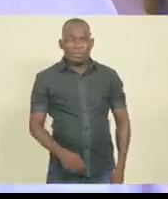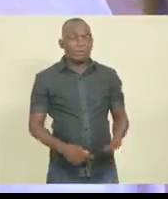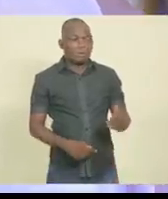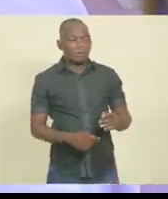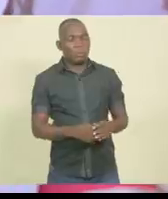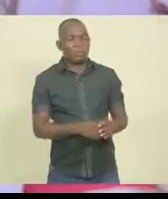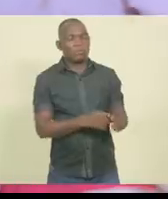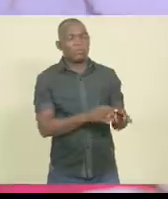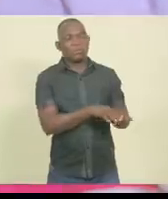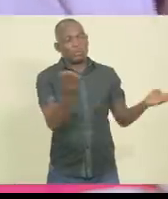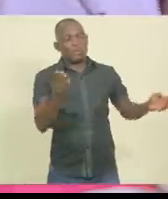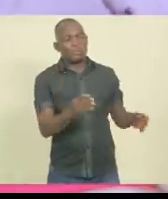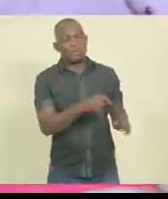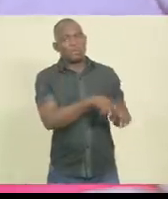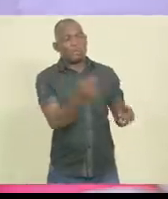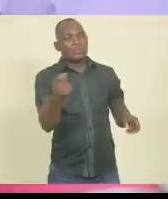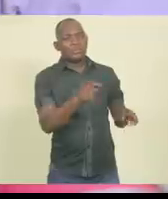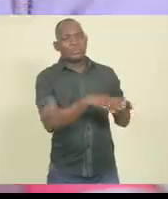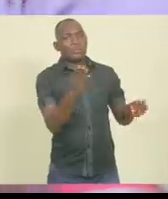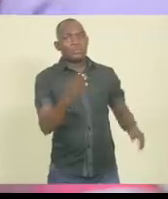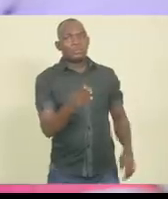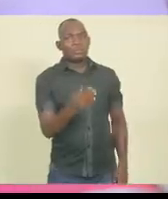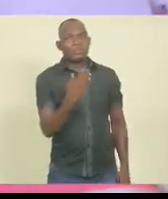Open the door for me. Thank you.